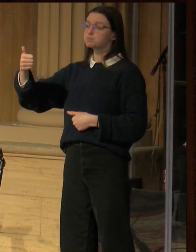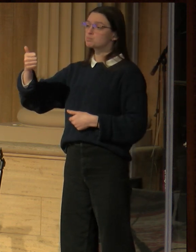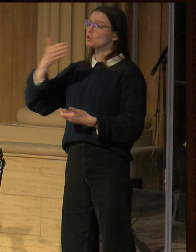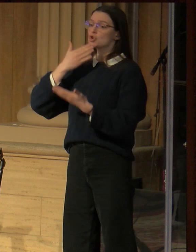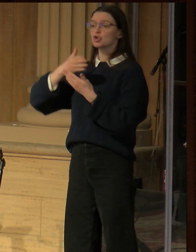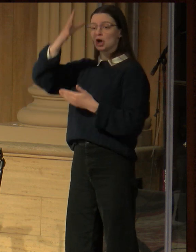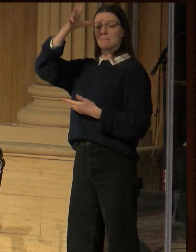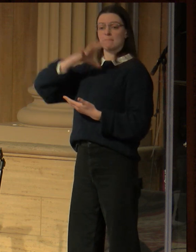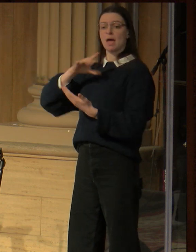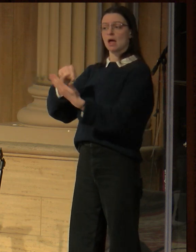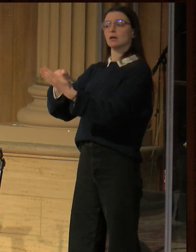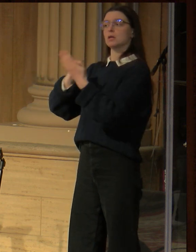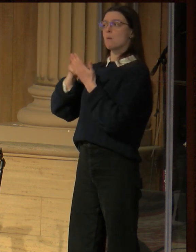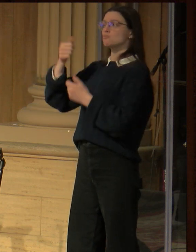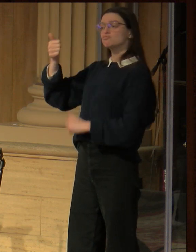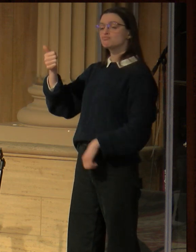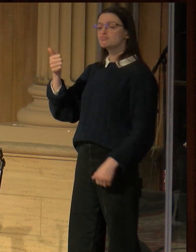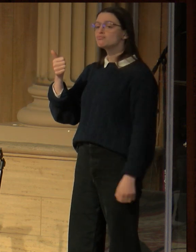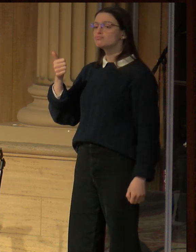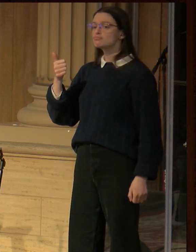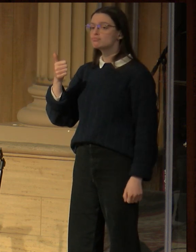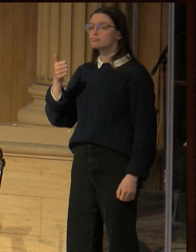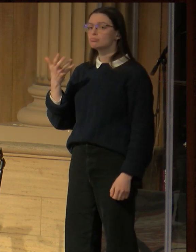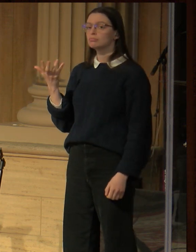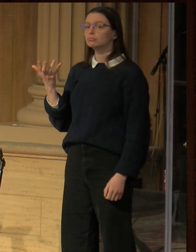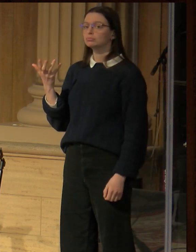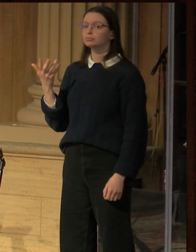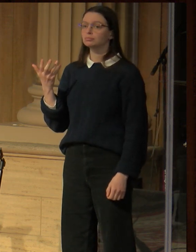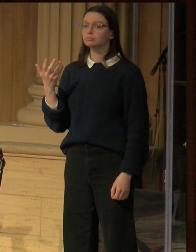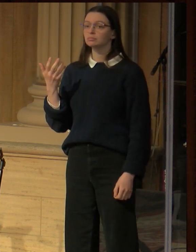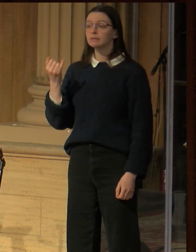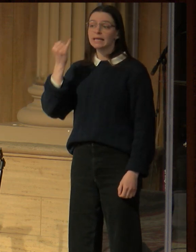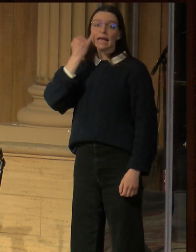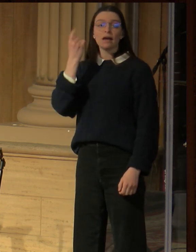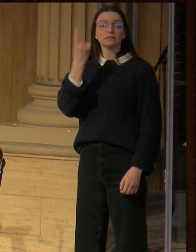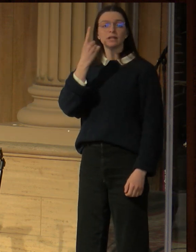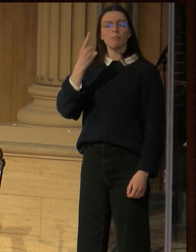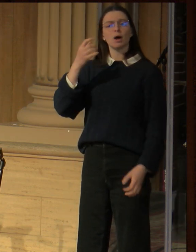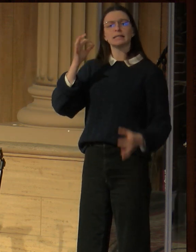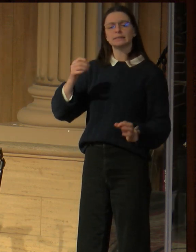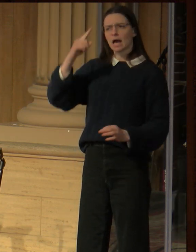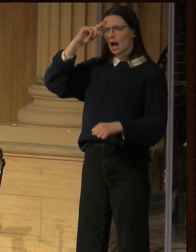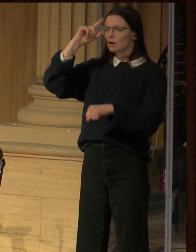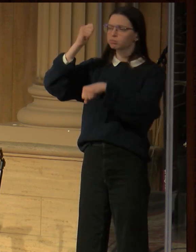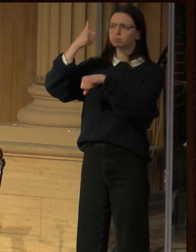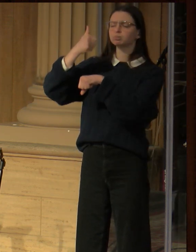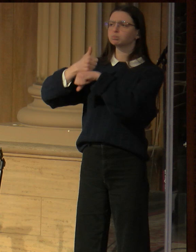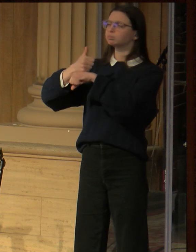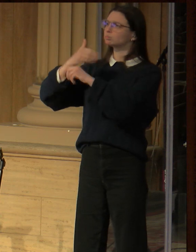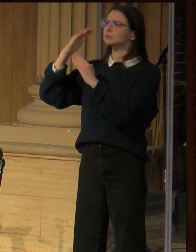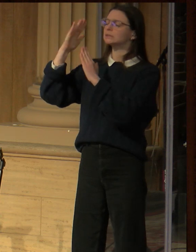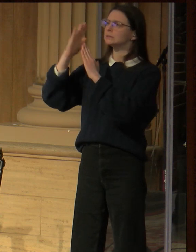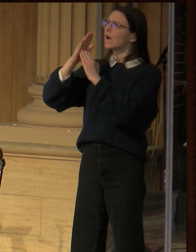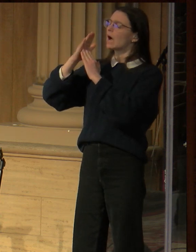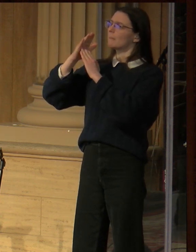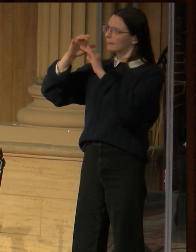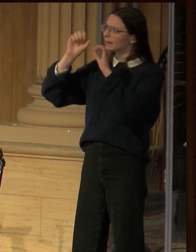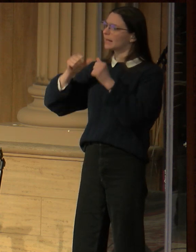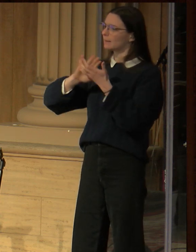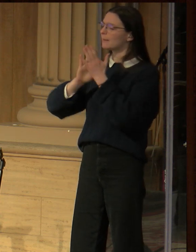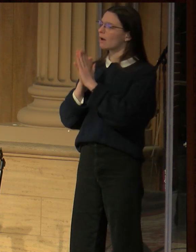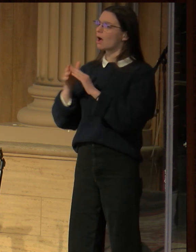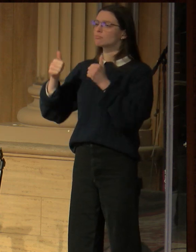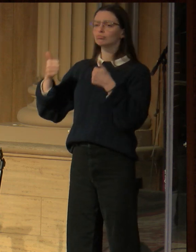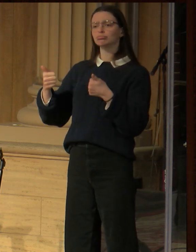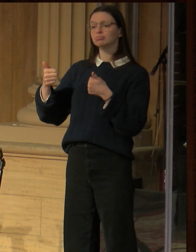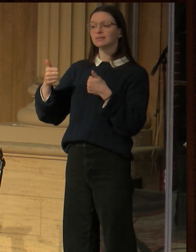man, as a great example of what someone can be if he sets his mind on the highest good. But then he